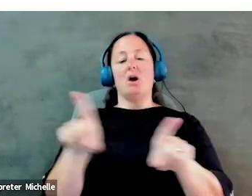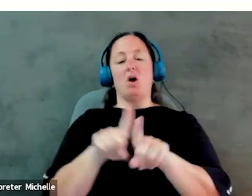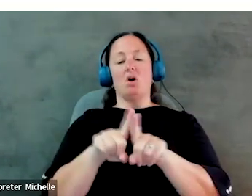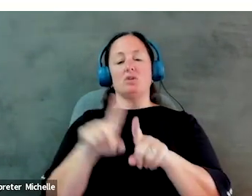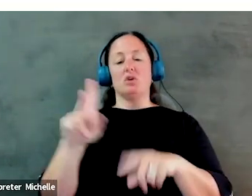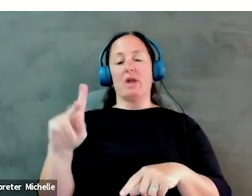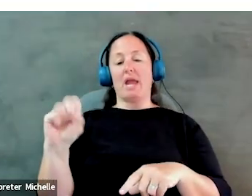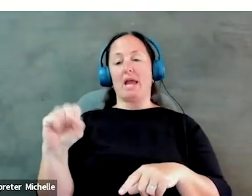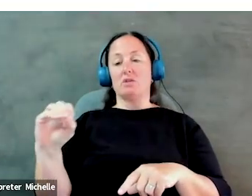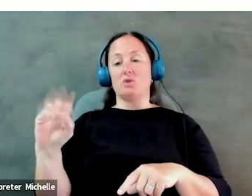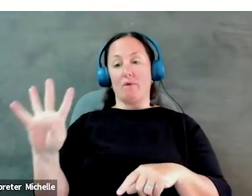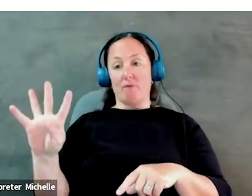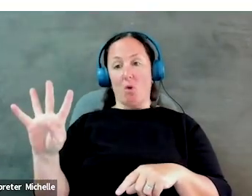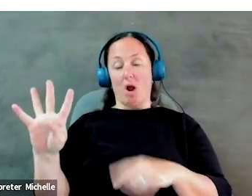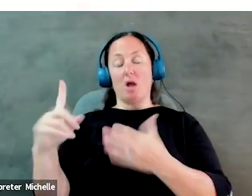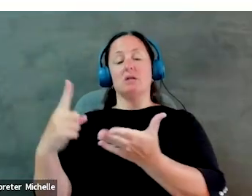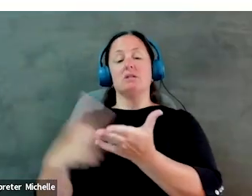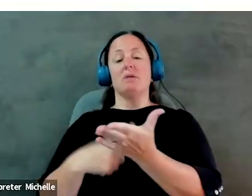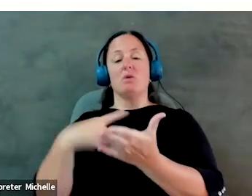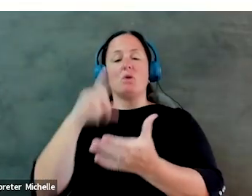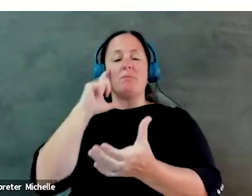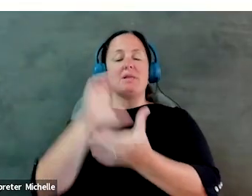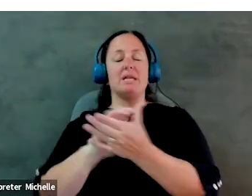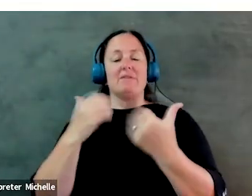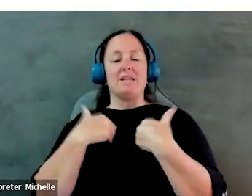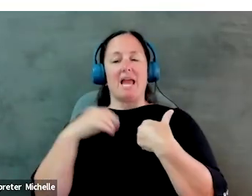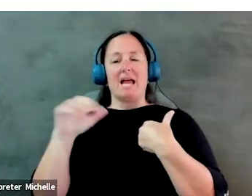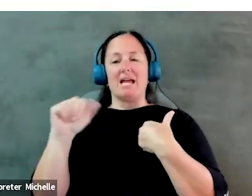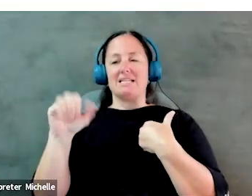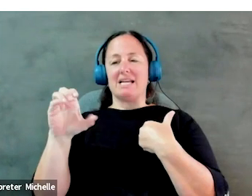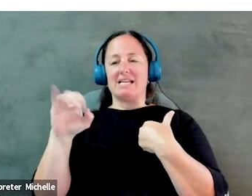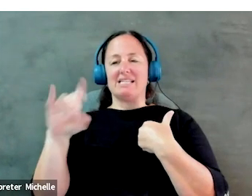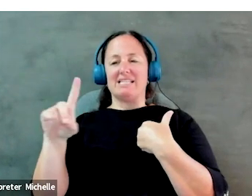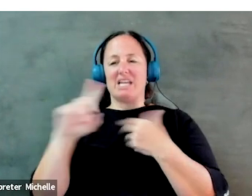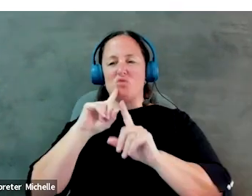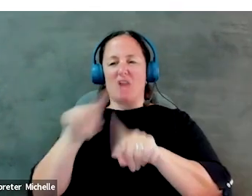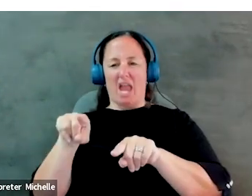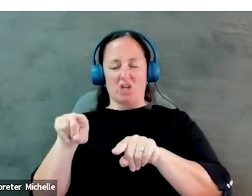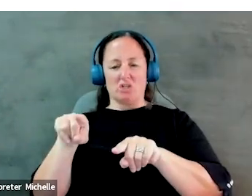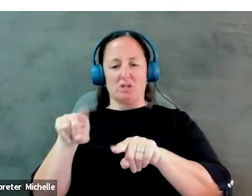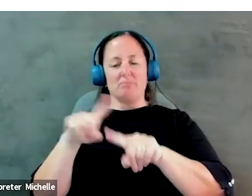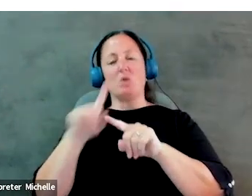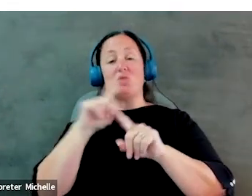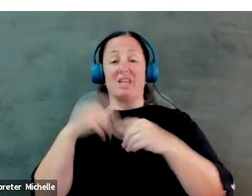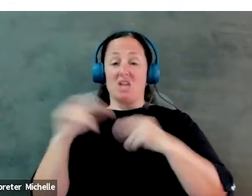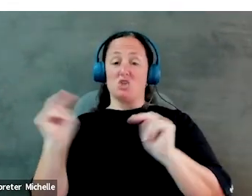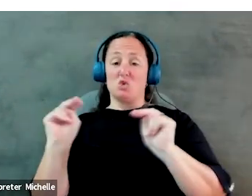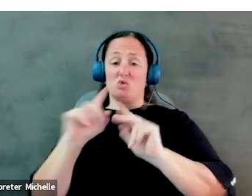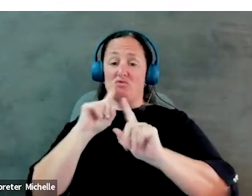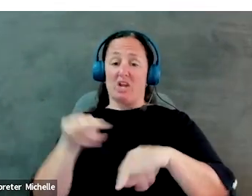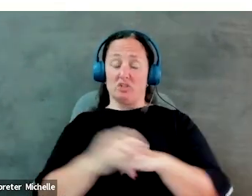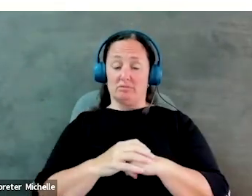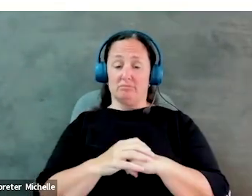well as KSO4, that sometimes we believe that it has an acidic reaction, but it has a neutral